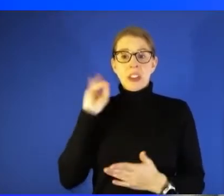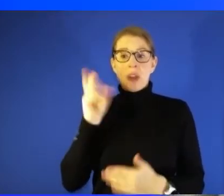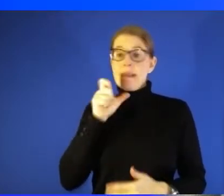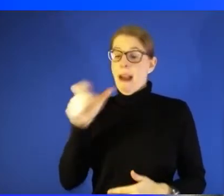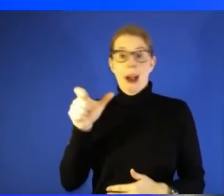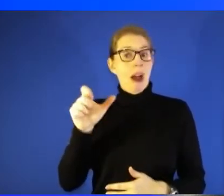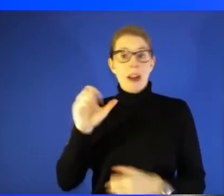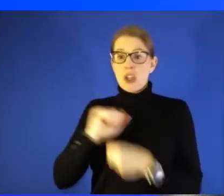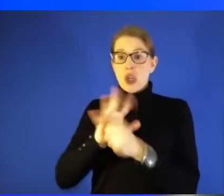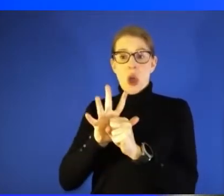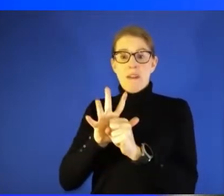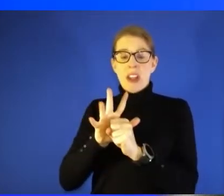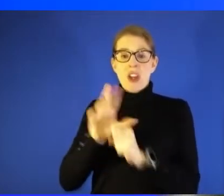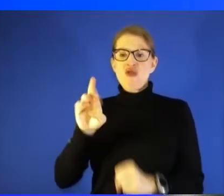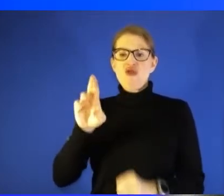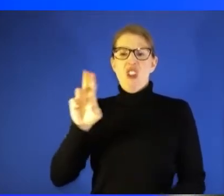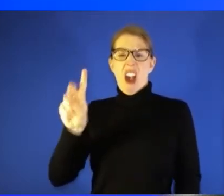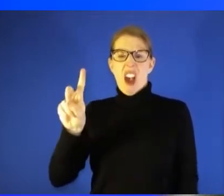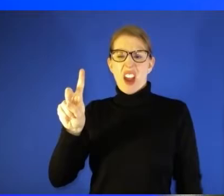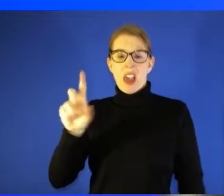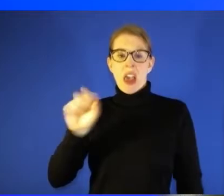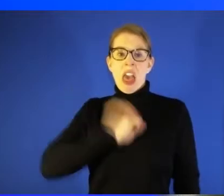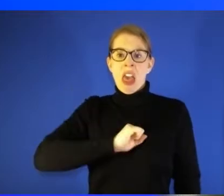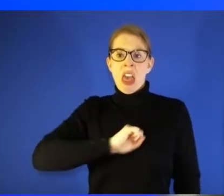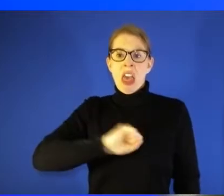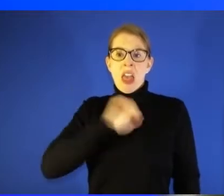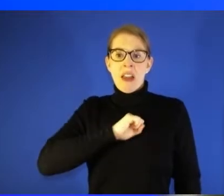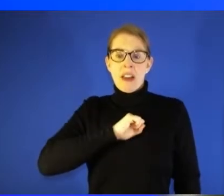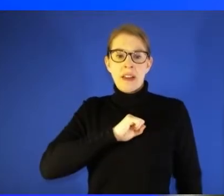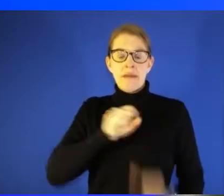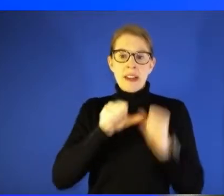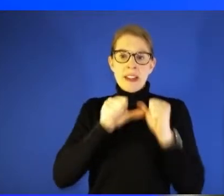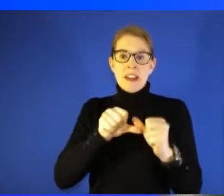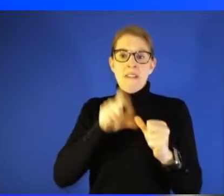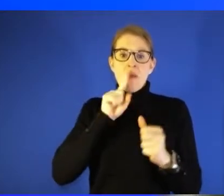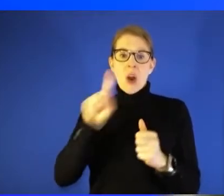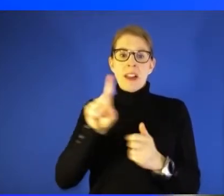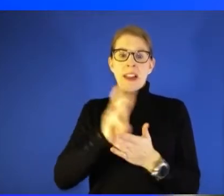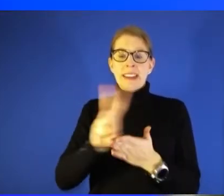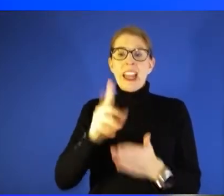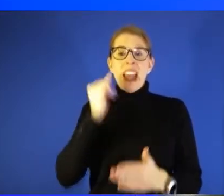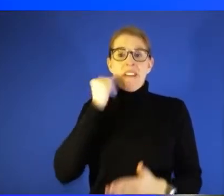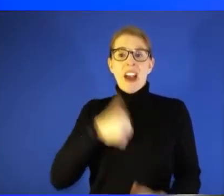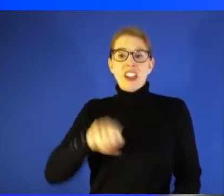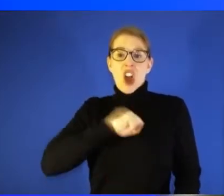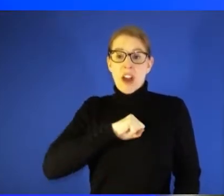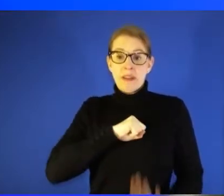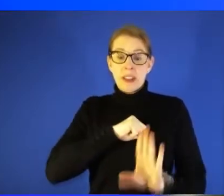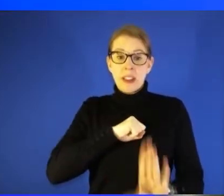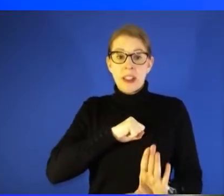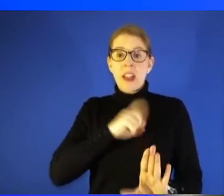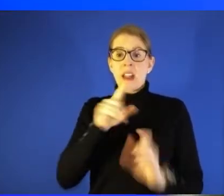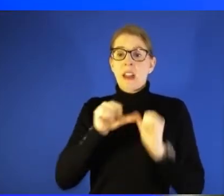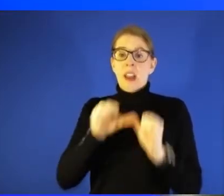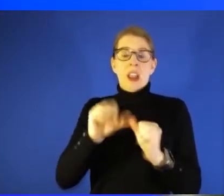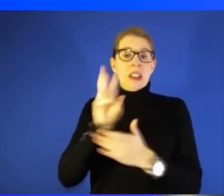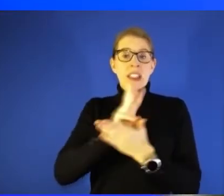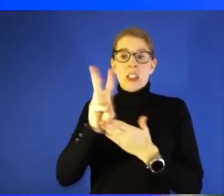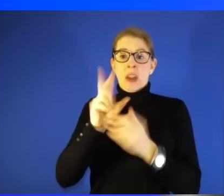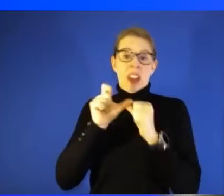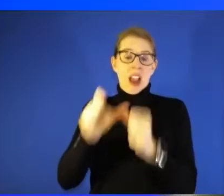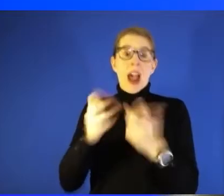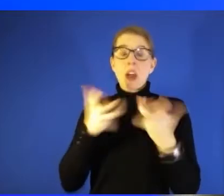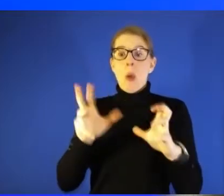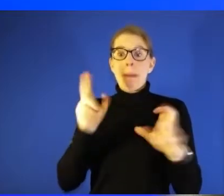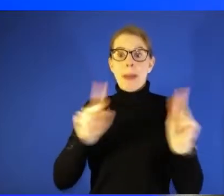non-COVID crud, I call it, and that cough has hung on for like 6. So if I cough, that's hung on for like 6 weeks now. So okay. I don't want people